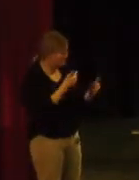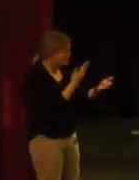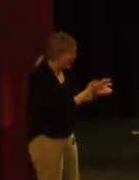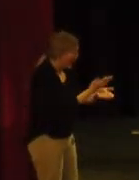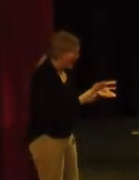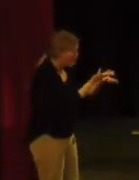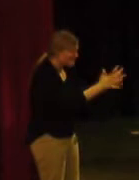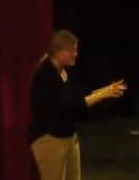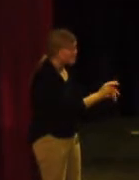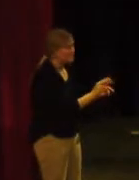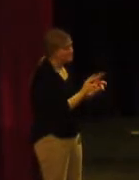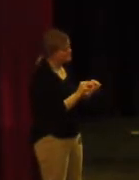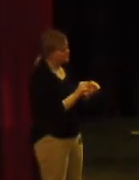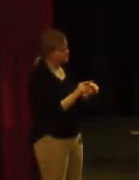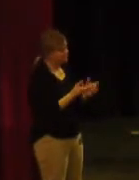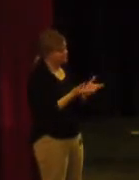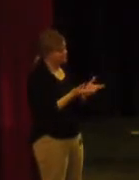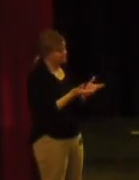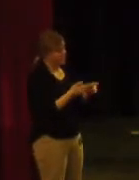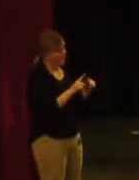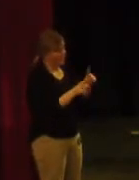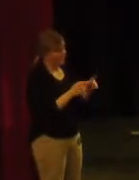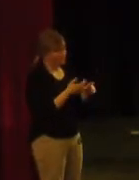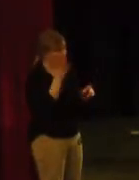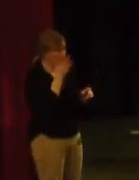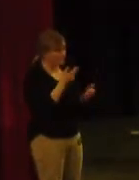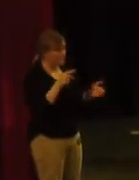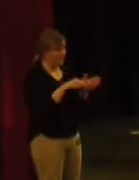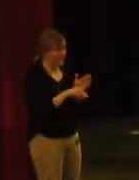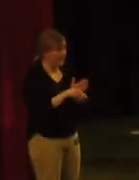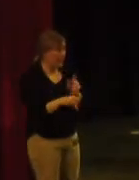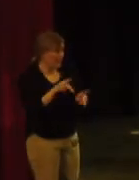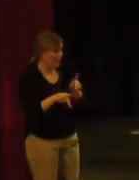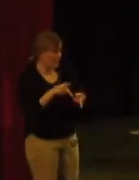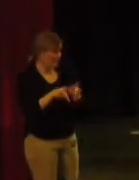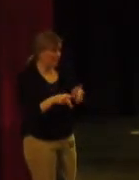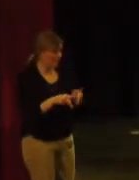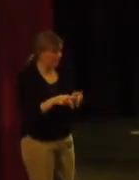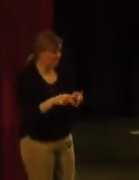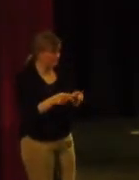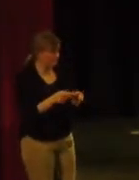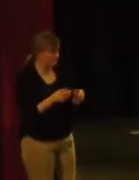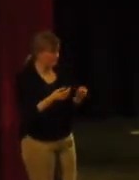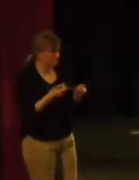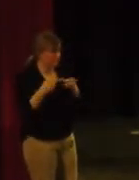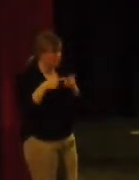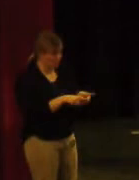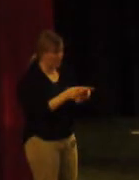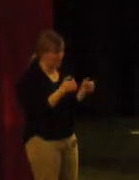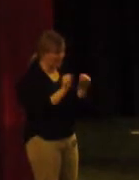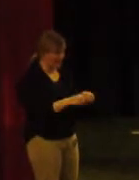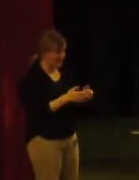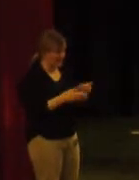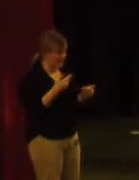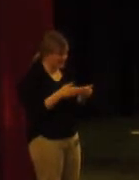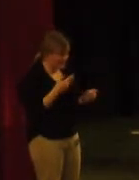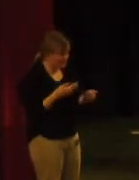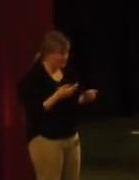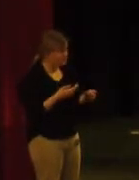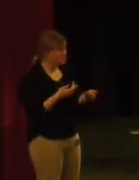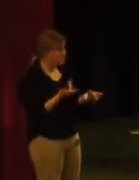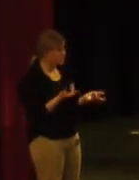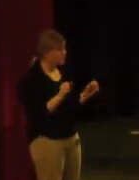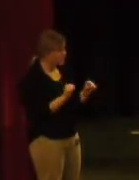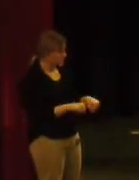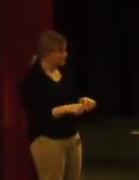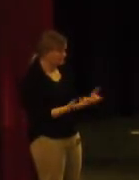who they shot in the process. So basically, you were in danger of being collateral damage if you were caught between the two. And so it was a very reasonable thing